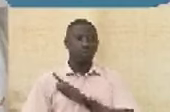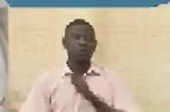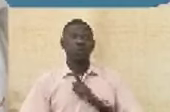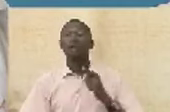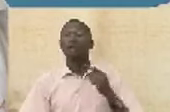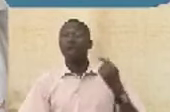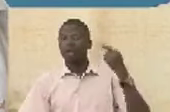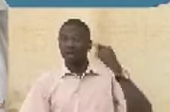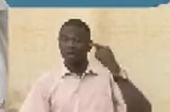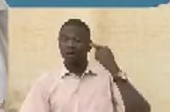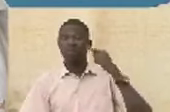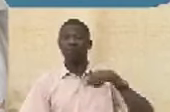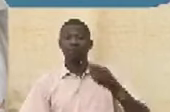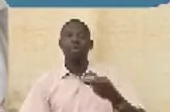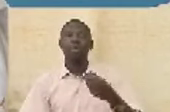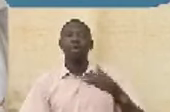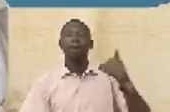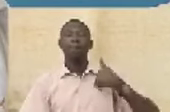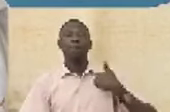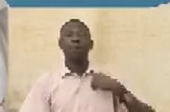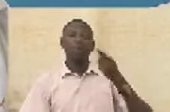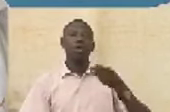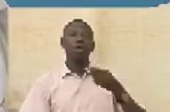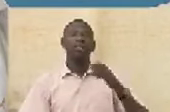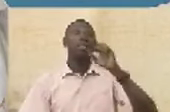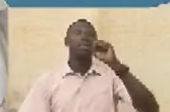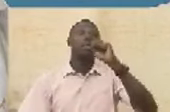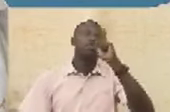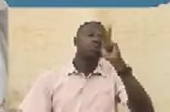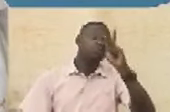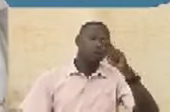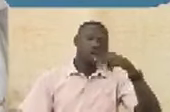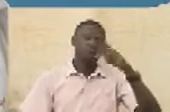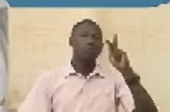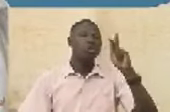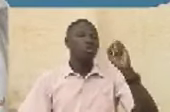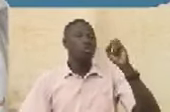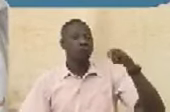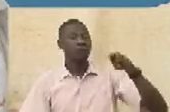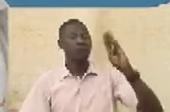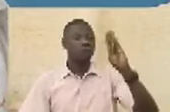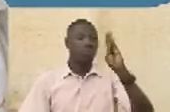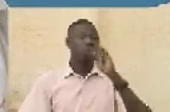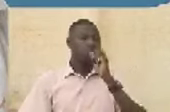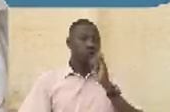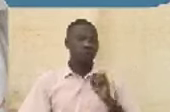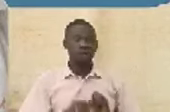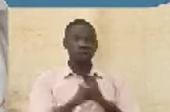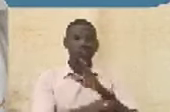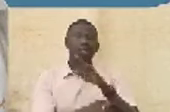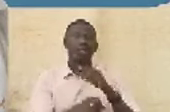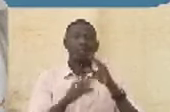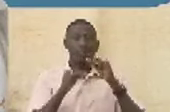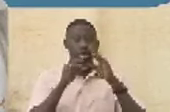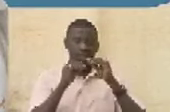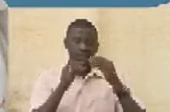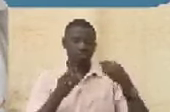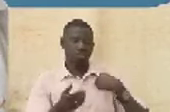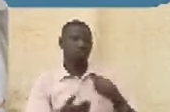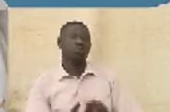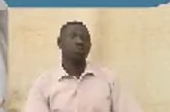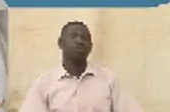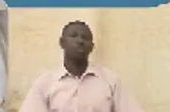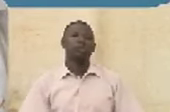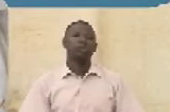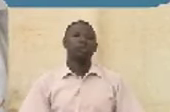it from the people who were in Kombo. They sent the message to us. What information did you hear about